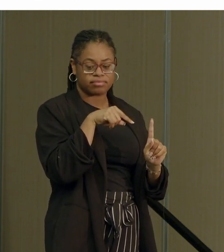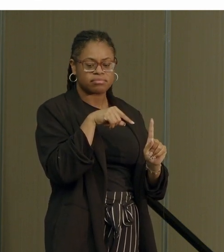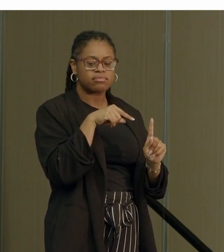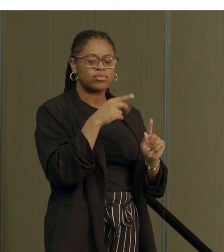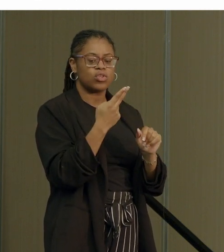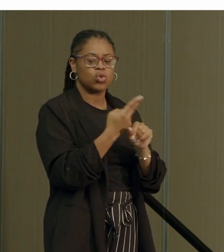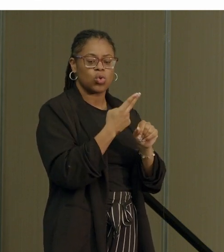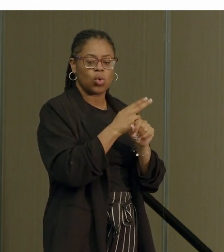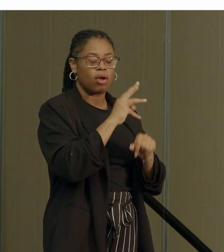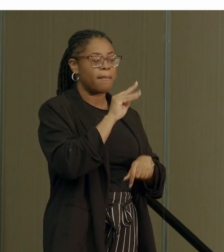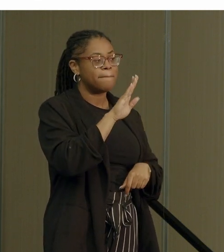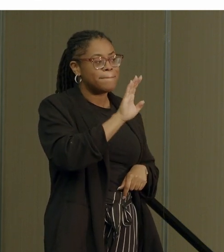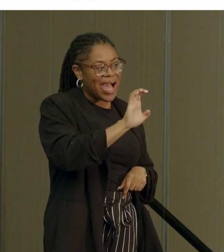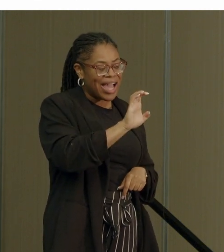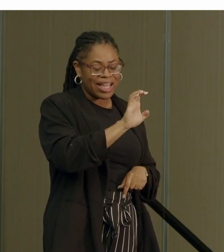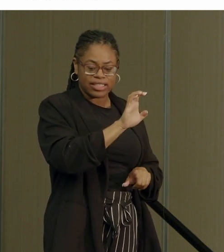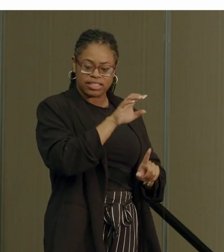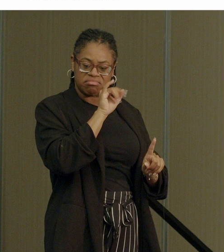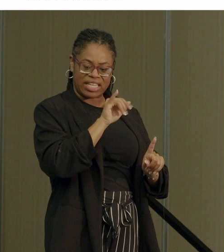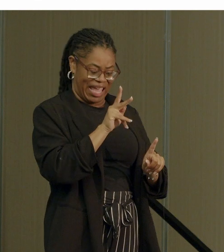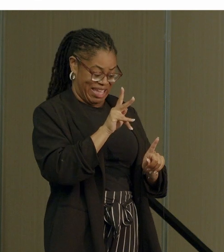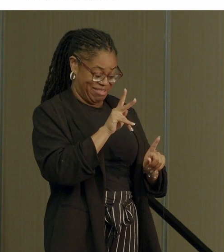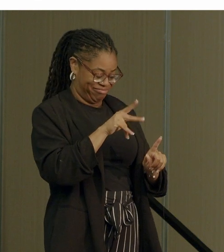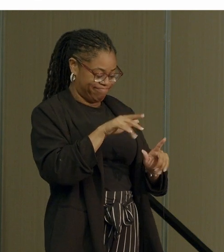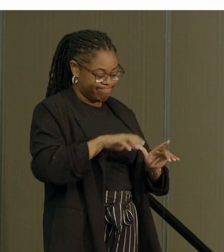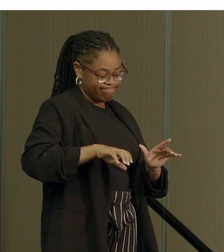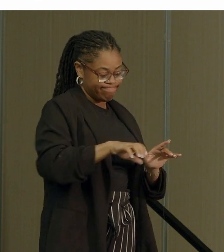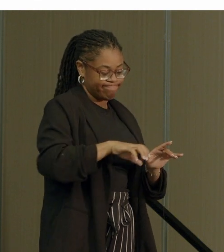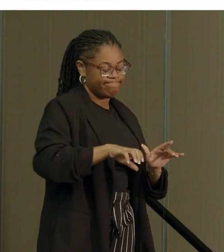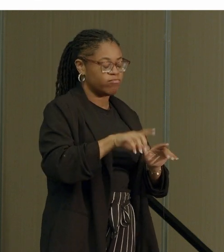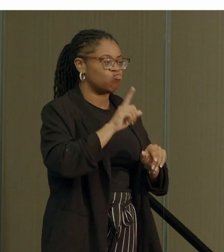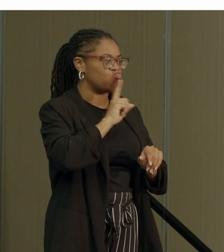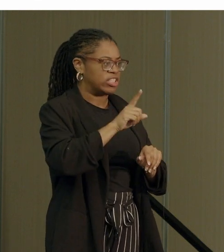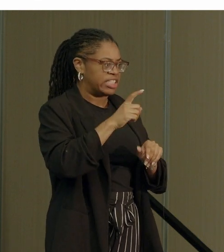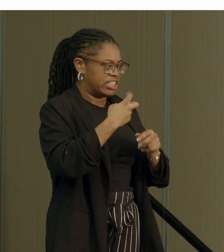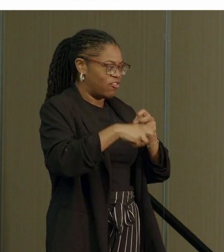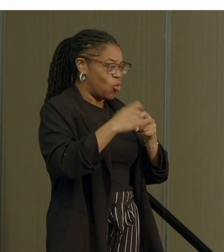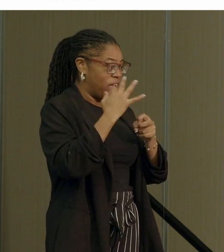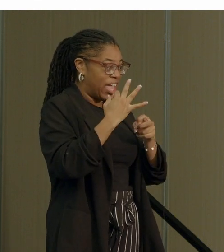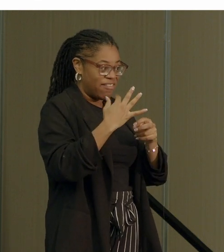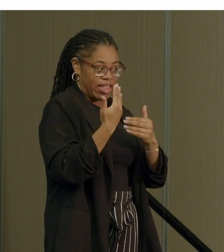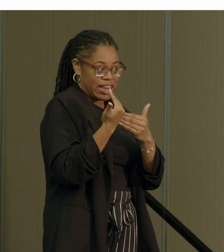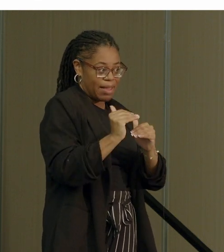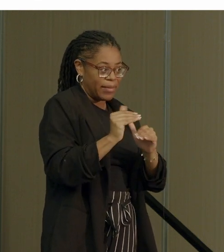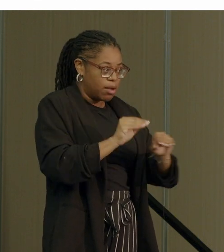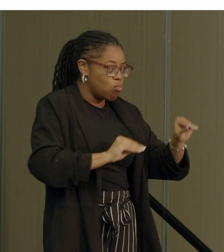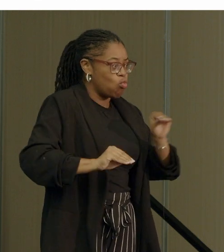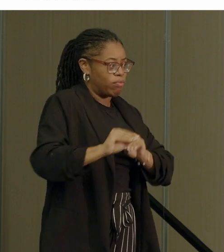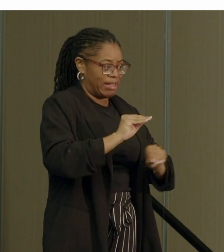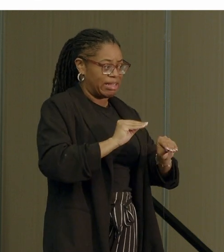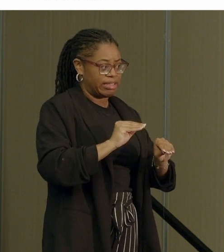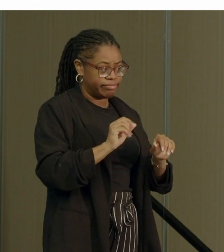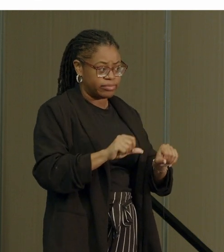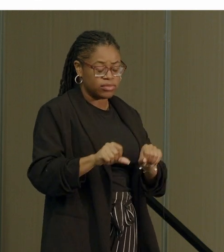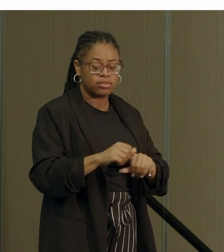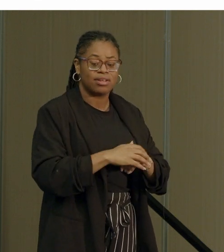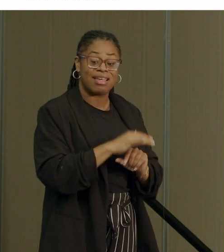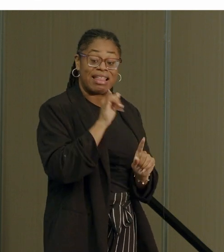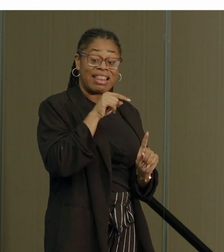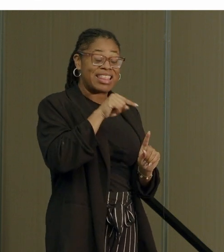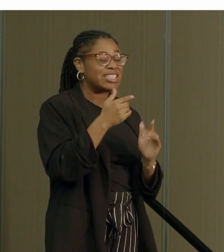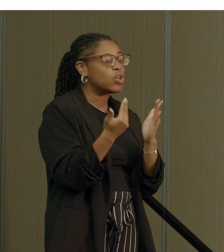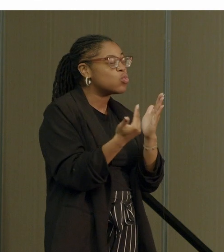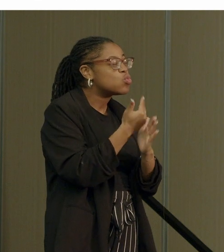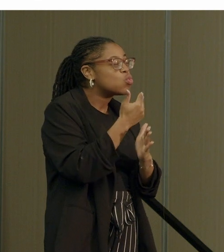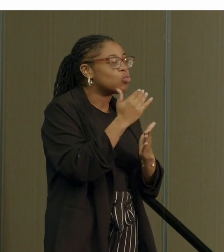using mice, trackpads, and keyboards can be difficult, especially with those with limited hand dexterity or mobility limitations. This is a new